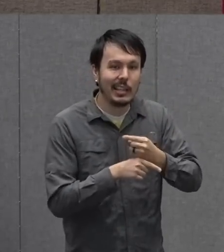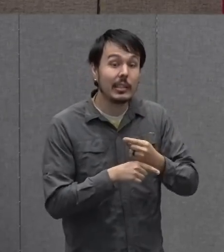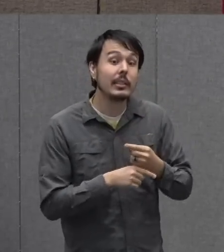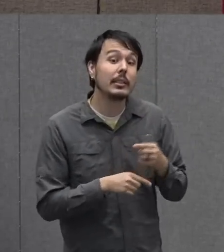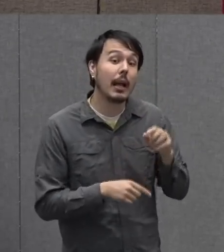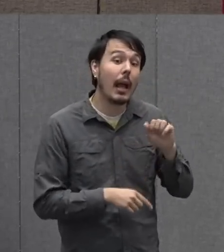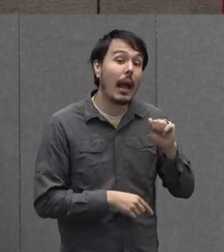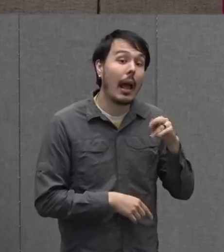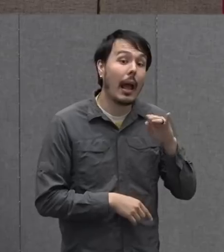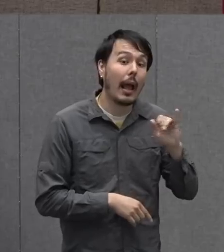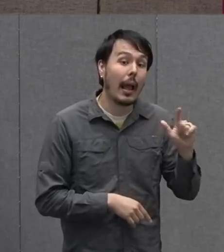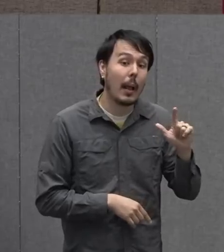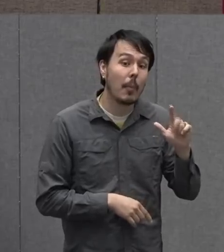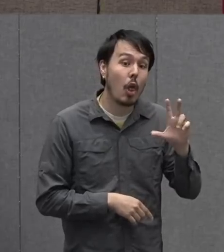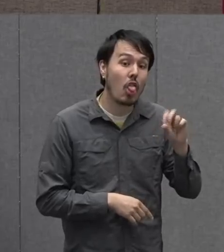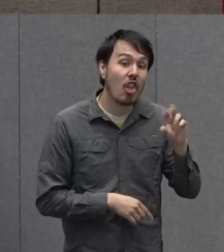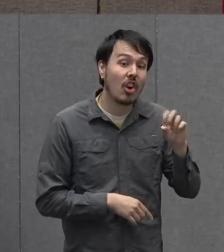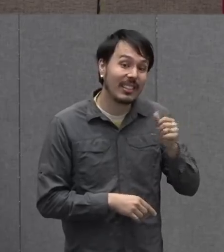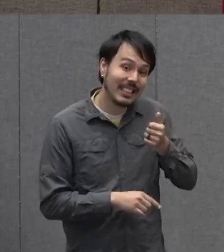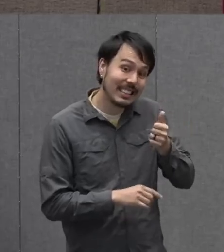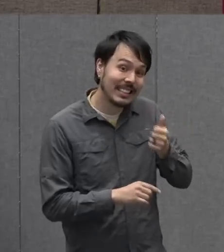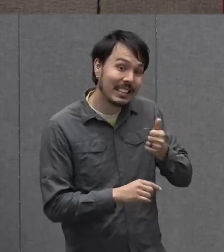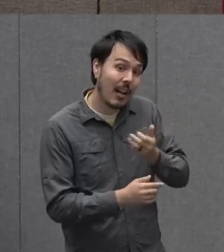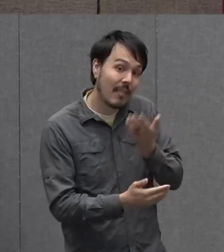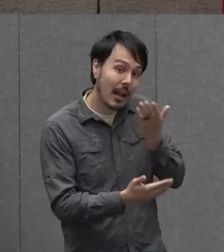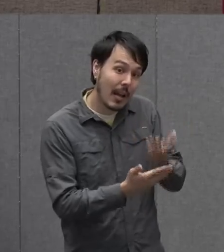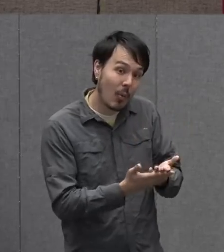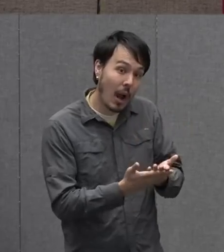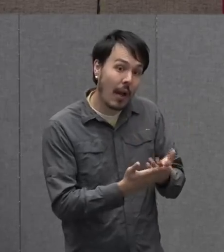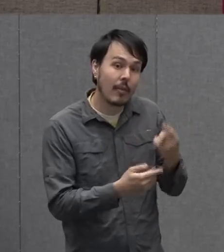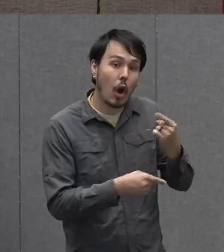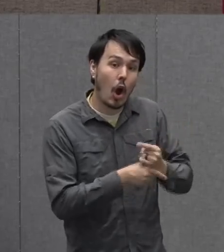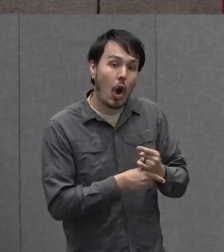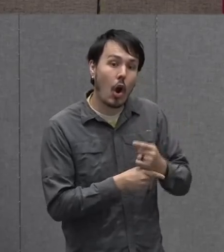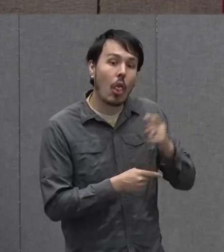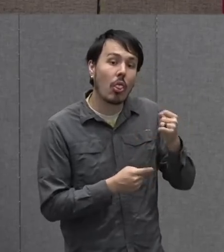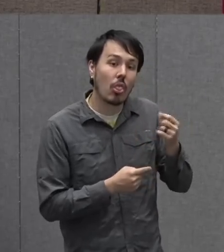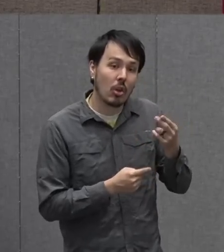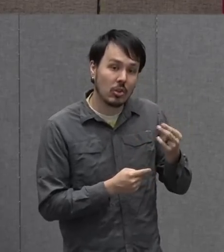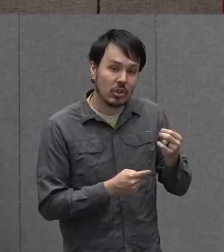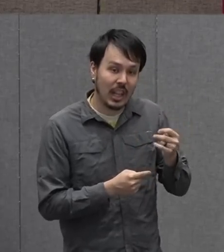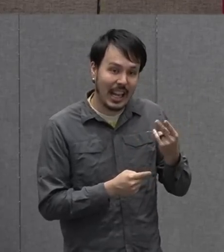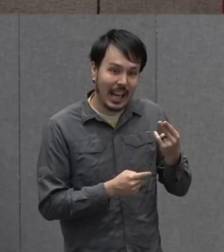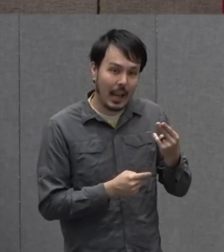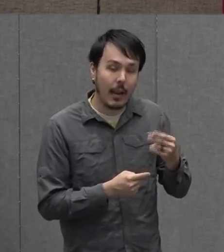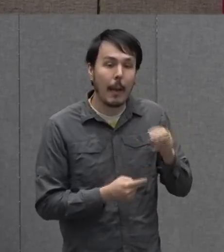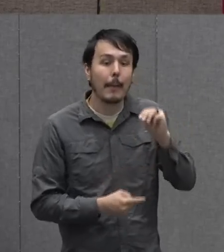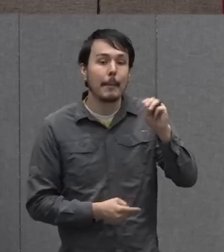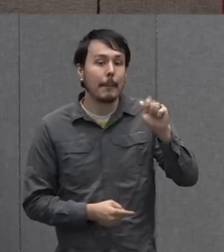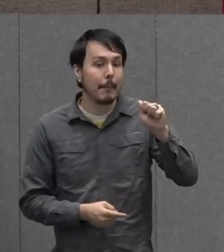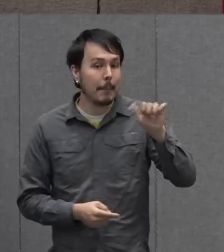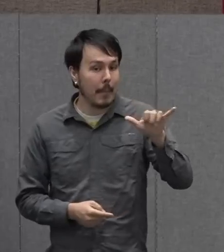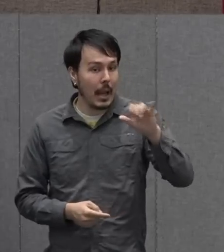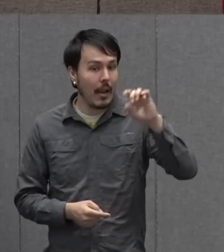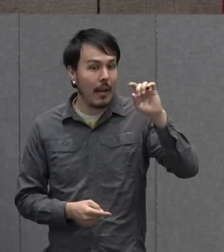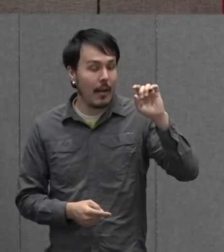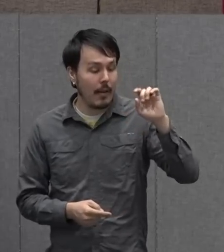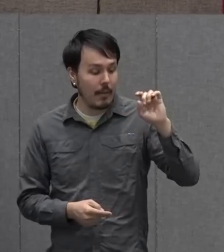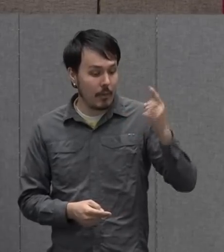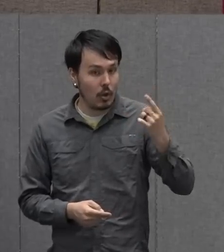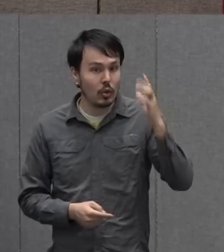May 1st is on a Friday. Let me find the first Friday in May.